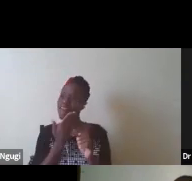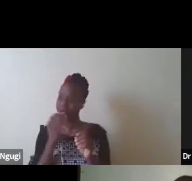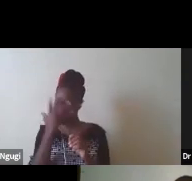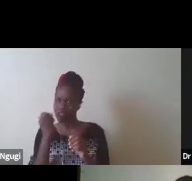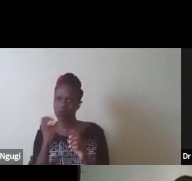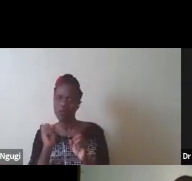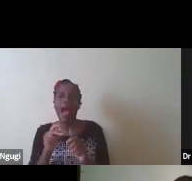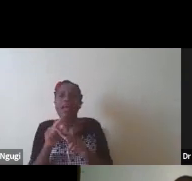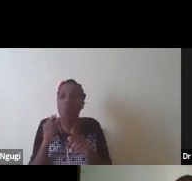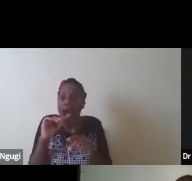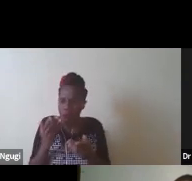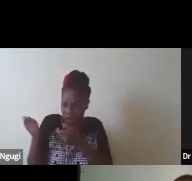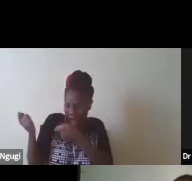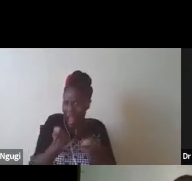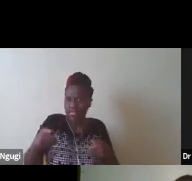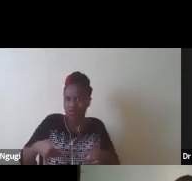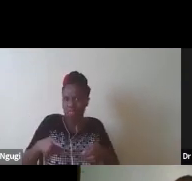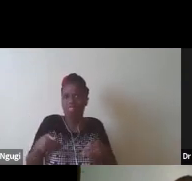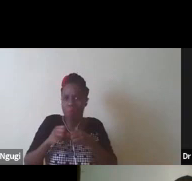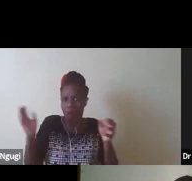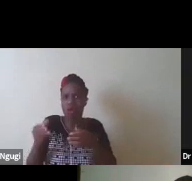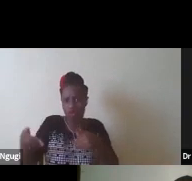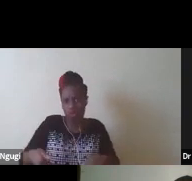attract more young people to take up this training?